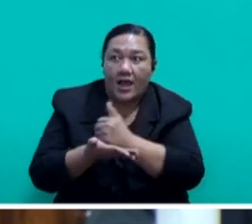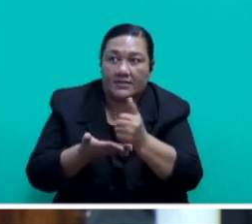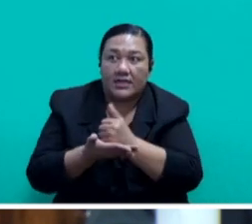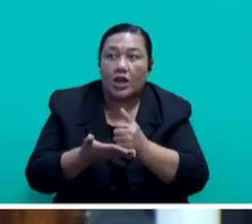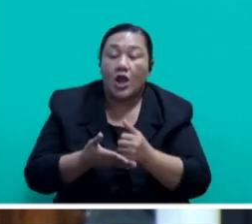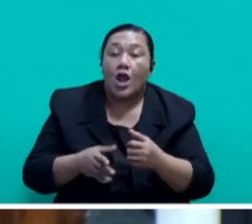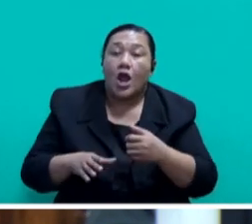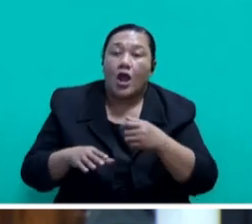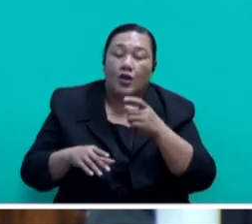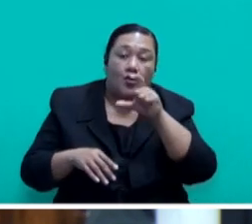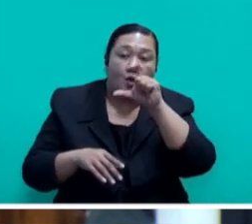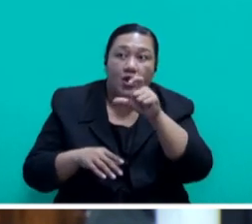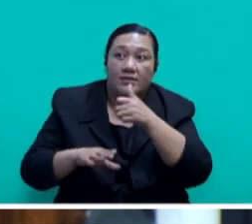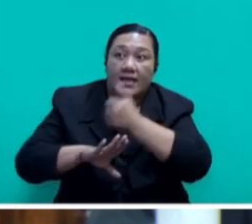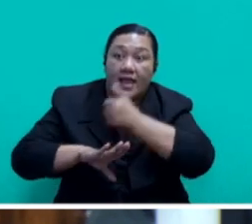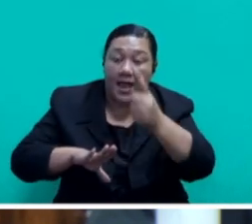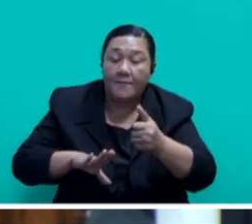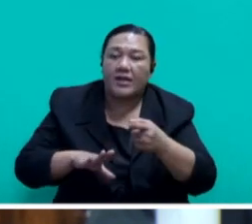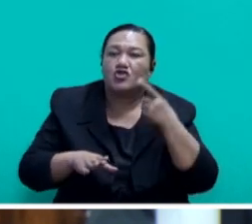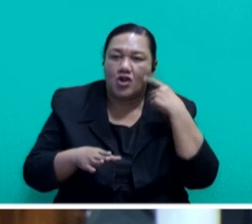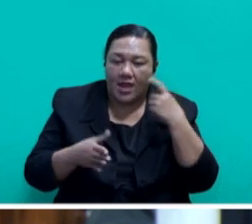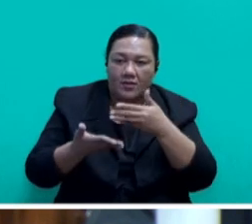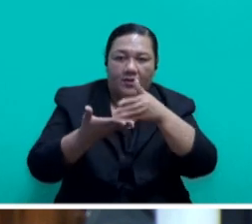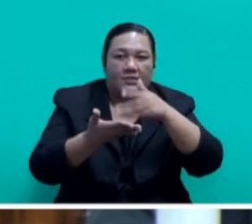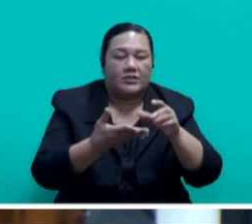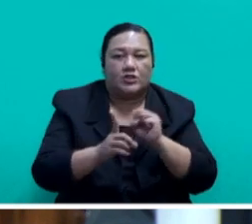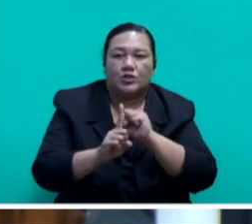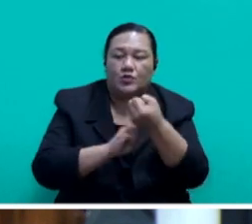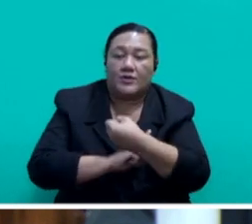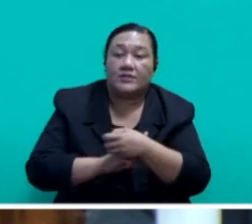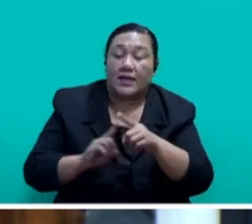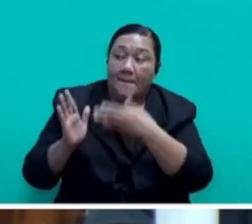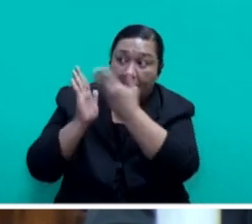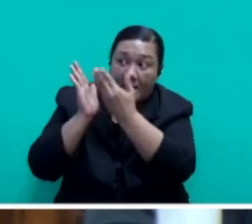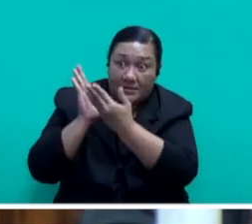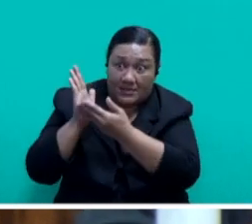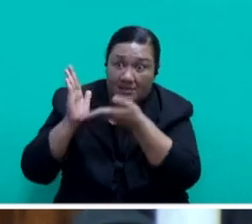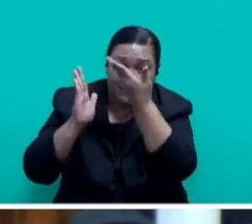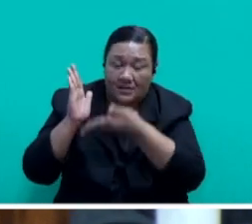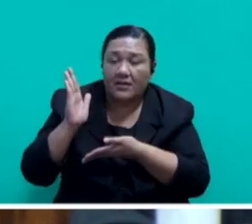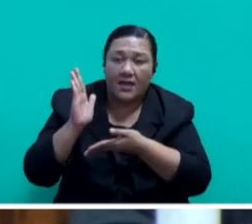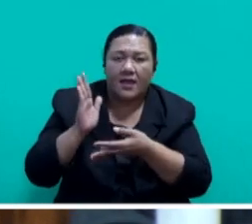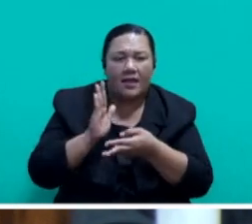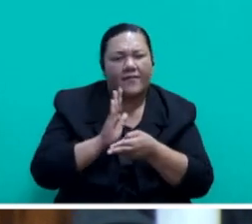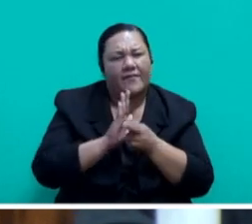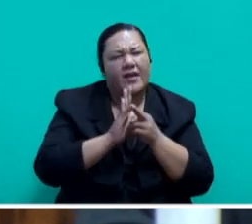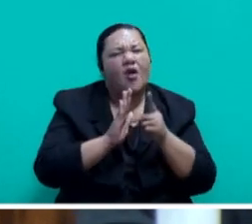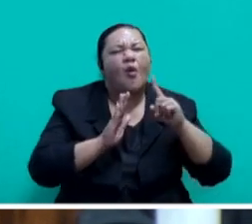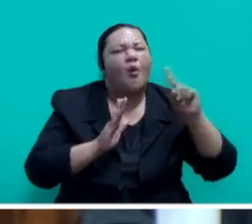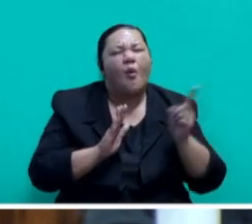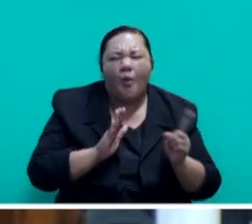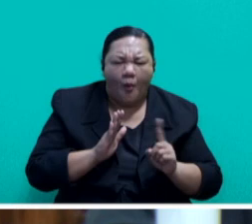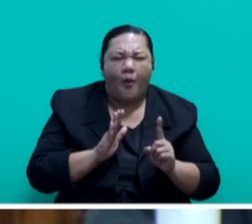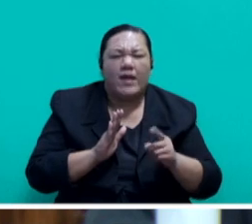committed to rectifying this situation. This budget reverses 16 years of misrule and